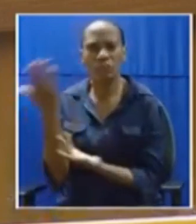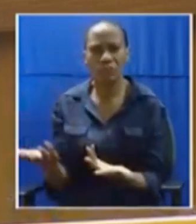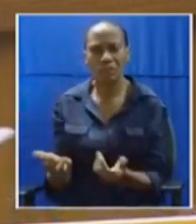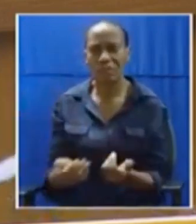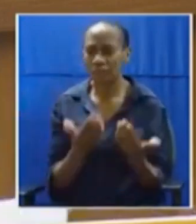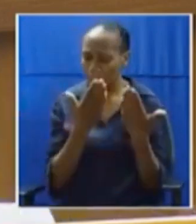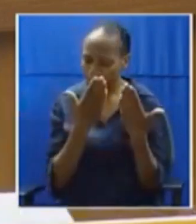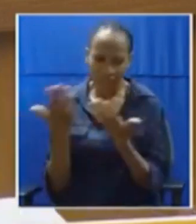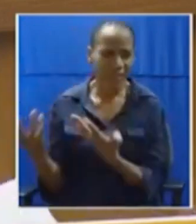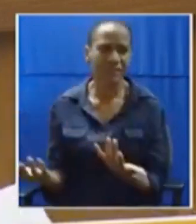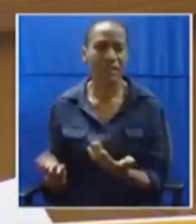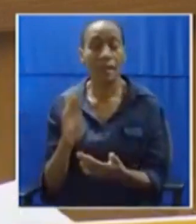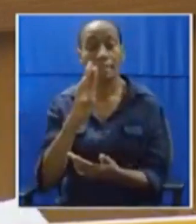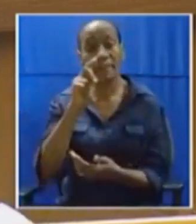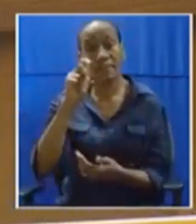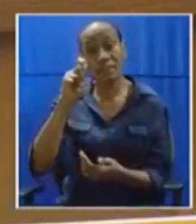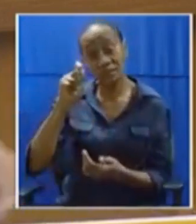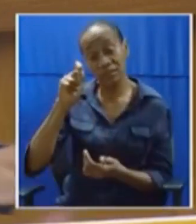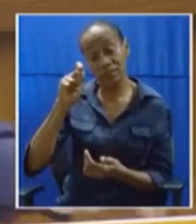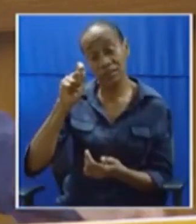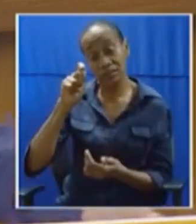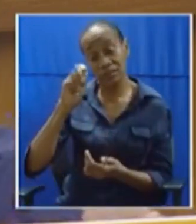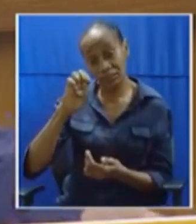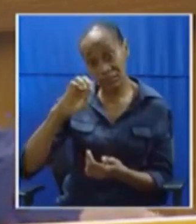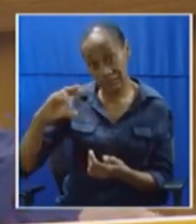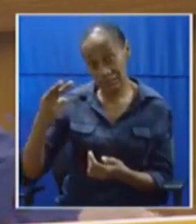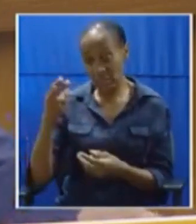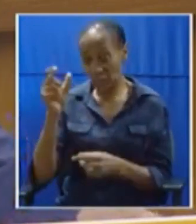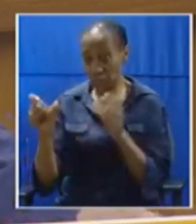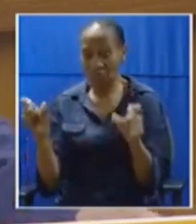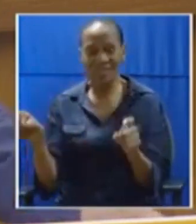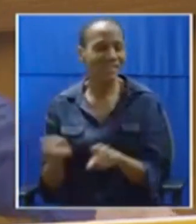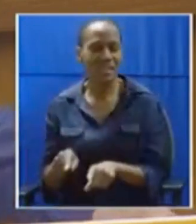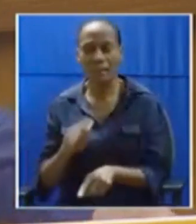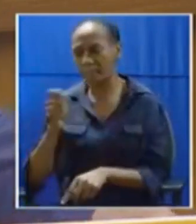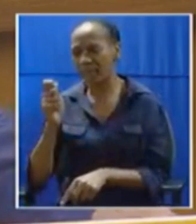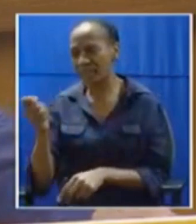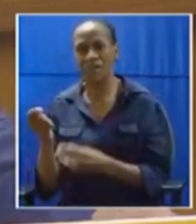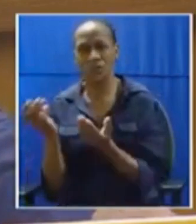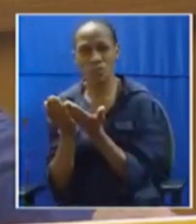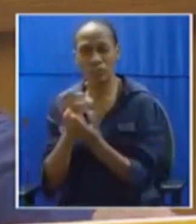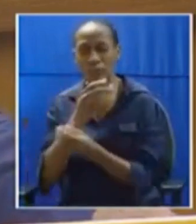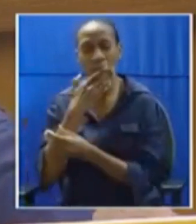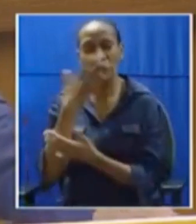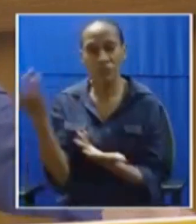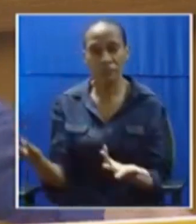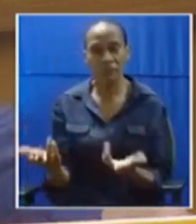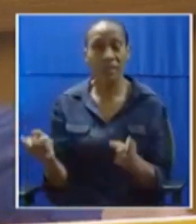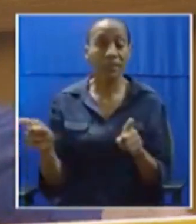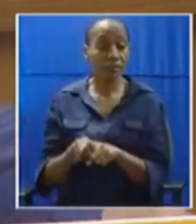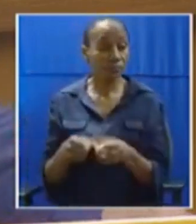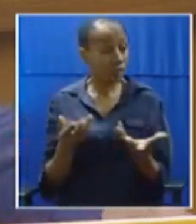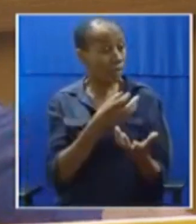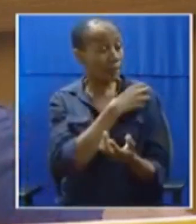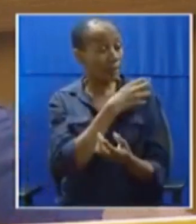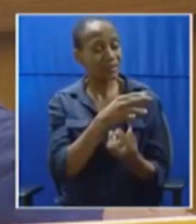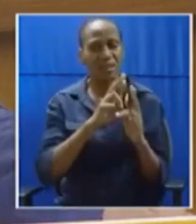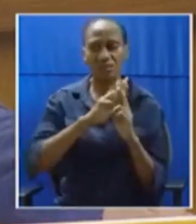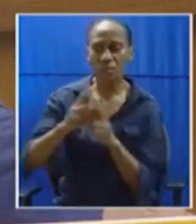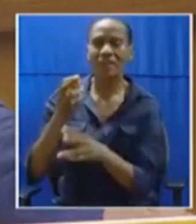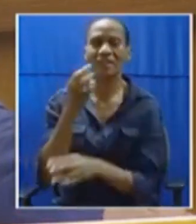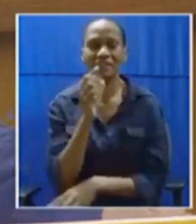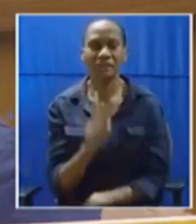pay upfront payments. The same painful story plays out across the country, and the minister's response is